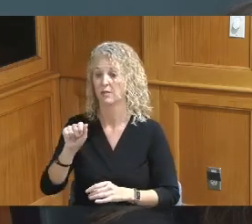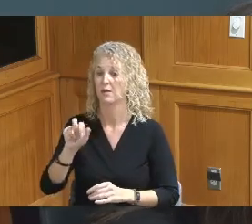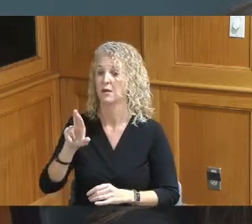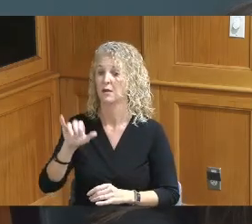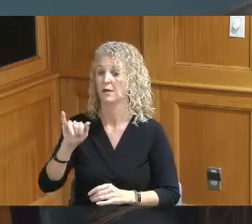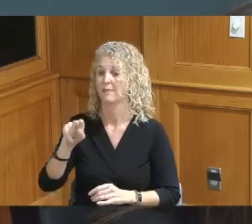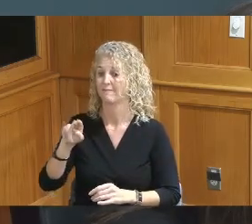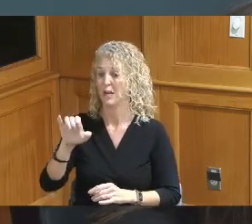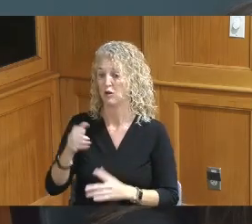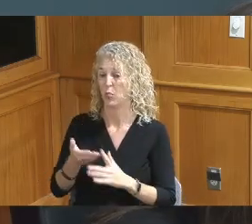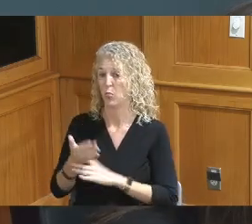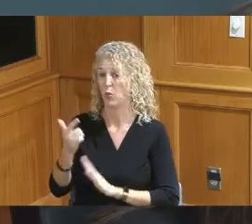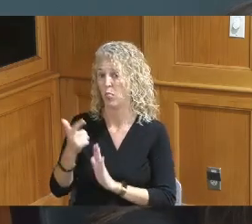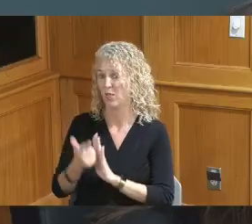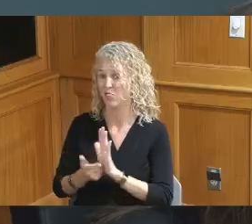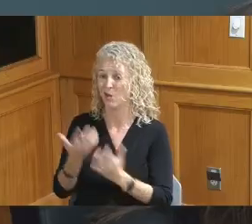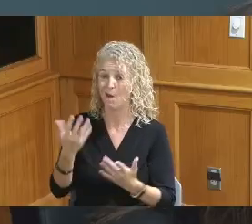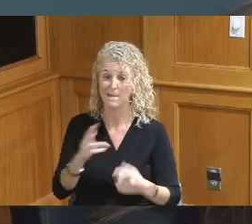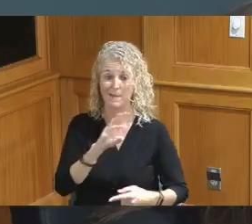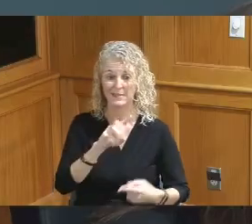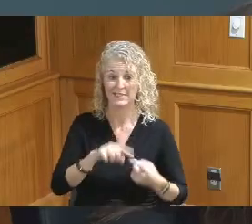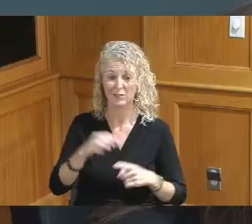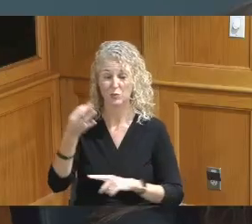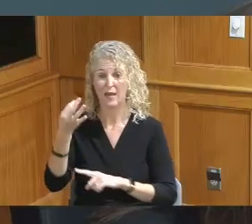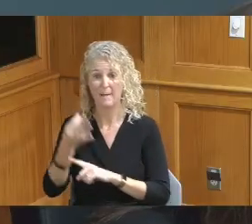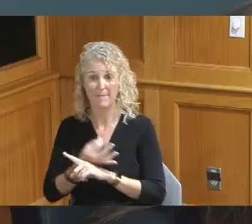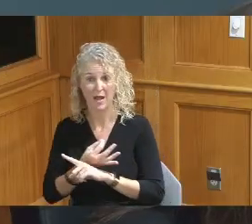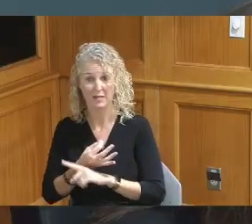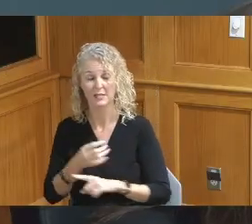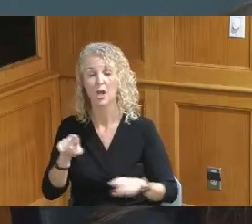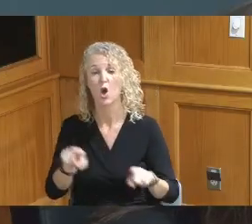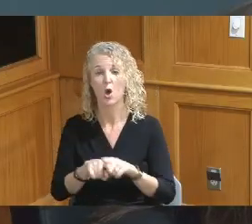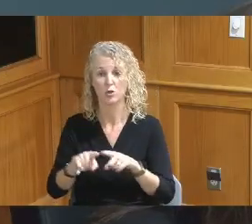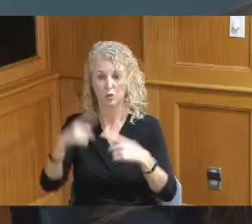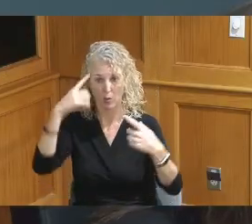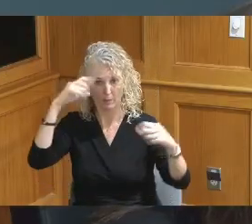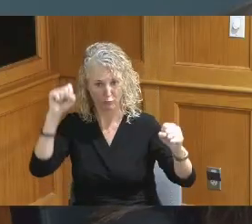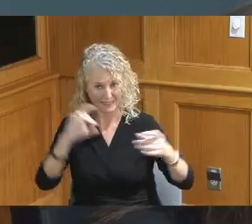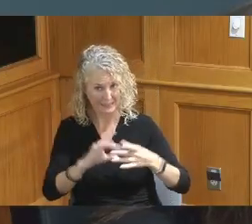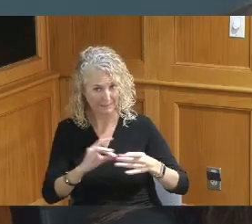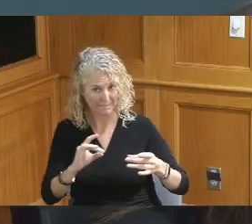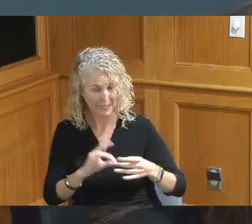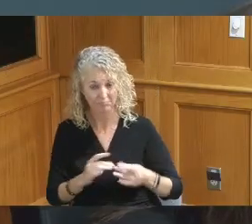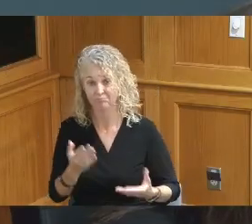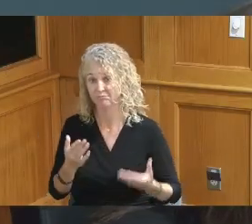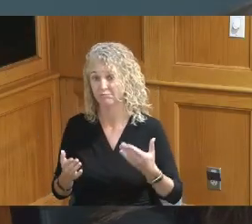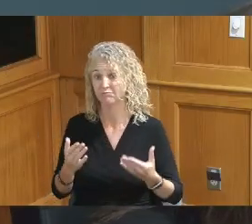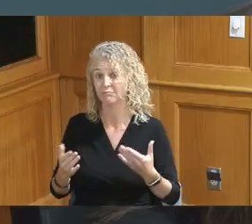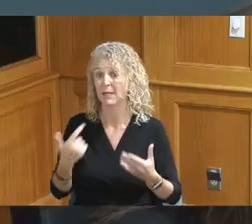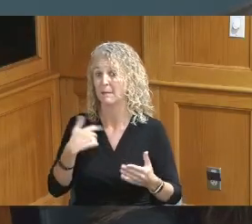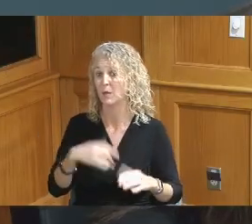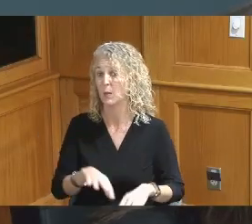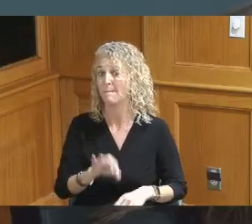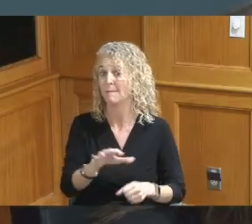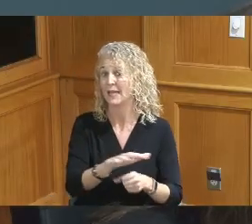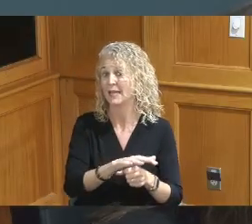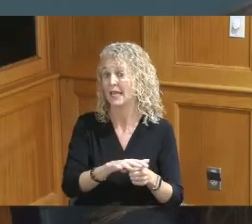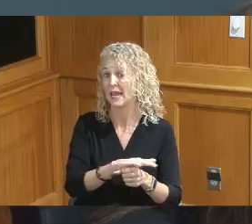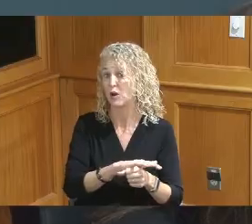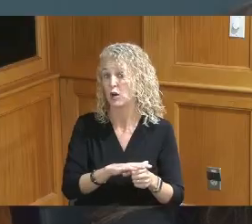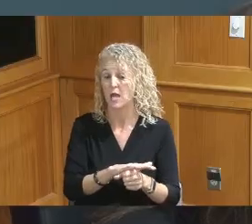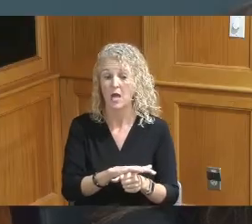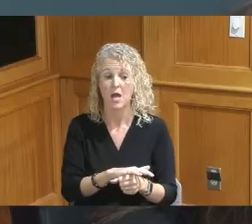fact that it may take 6 to 9 months, and also President Driehaus brought it up. Well, maybe we go somewhere where there's some home